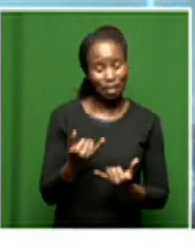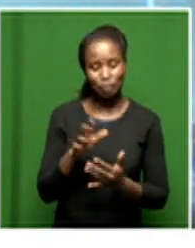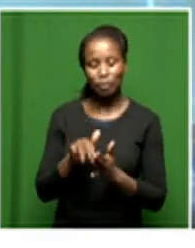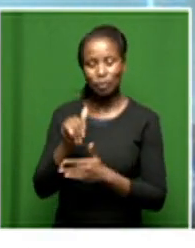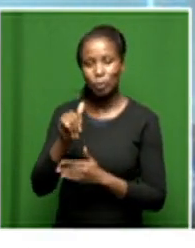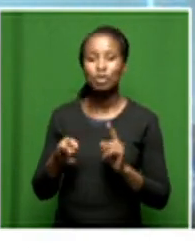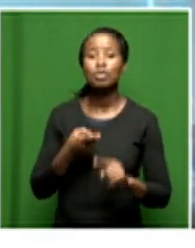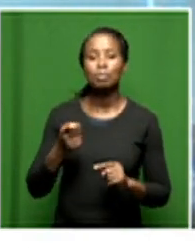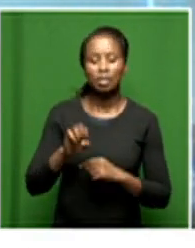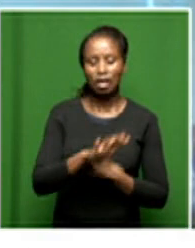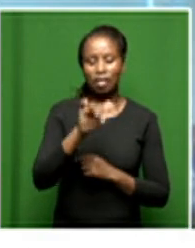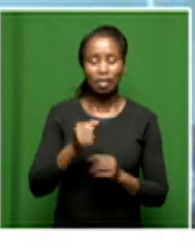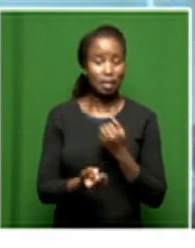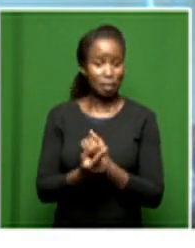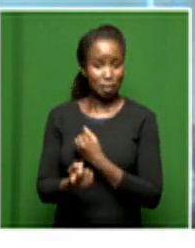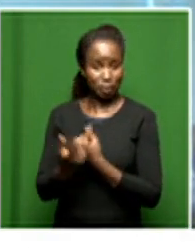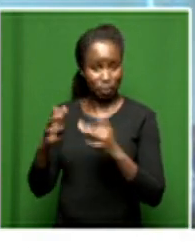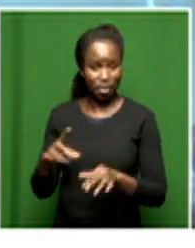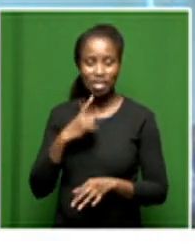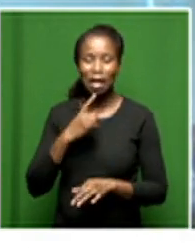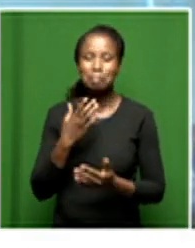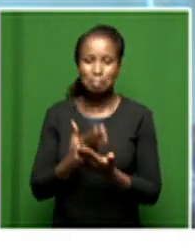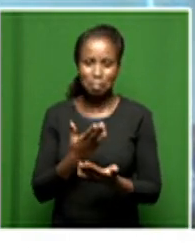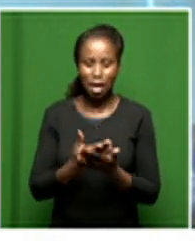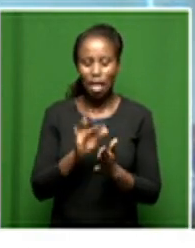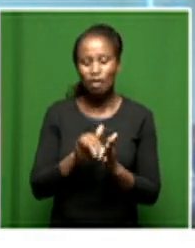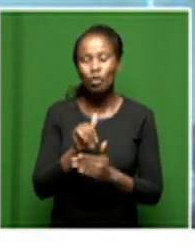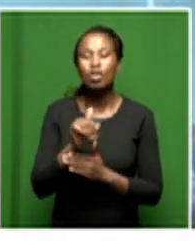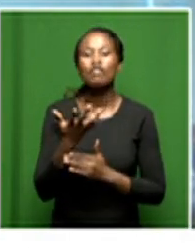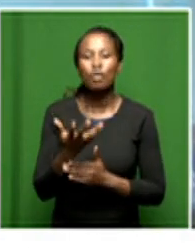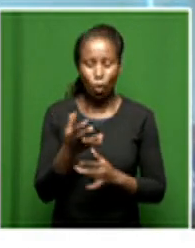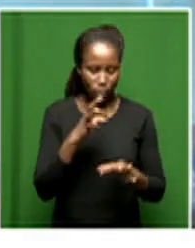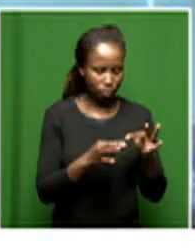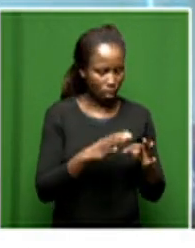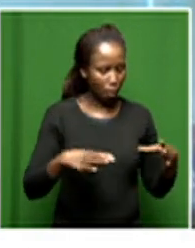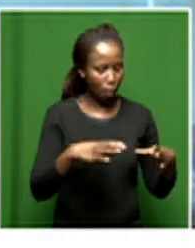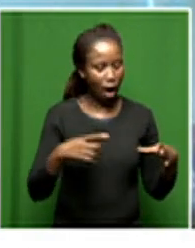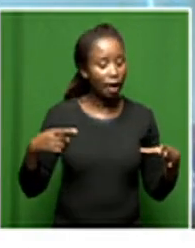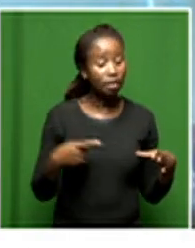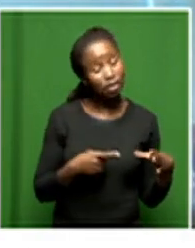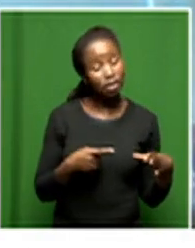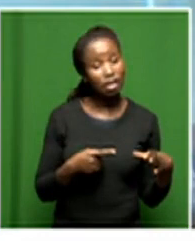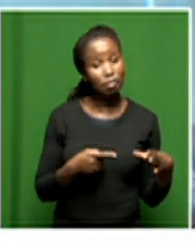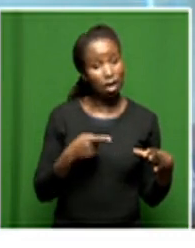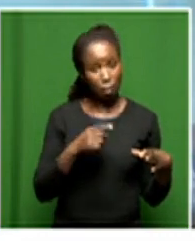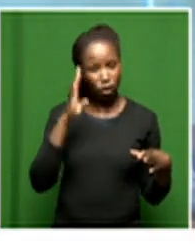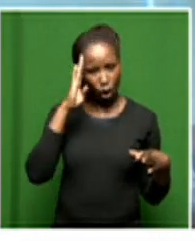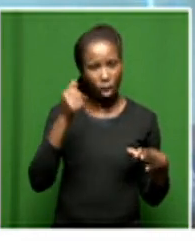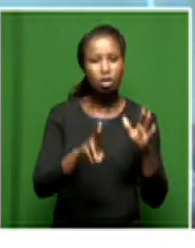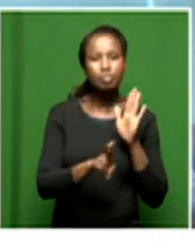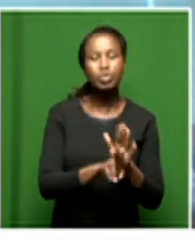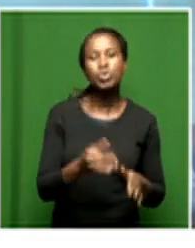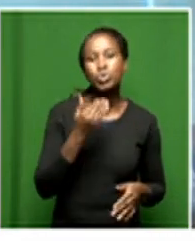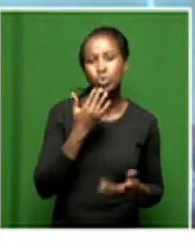South Africa who are saying, we would rather vote for a party which is unambiguous about who they represent, i.e.